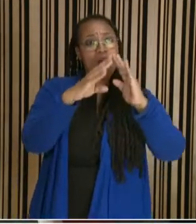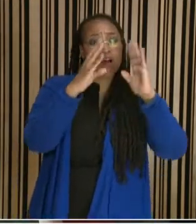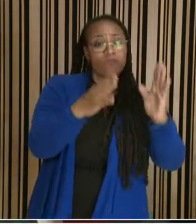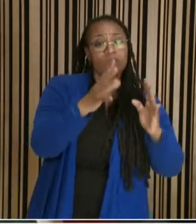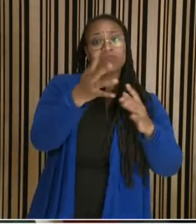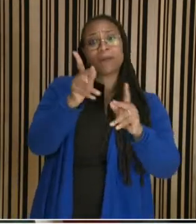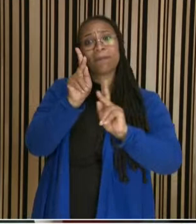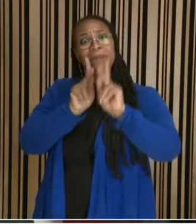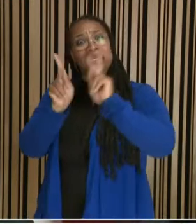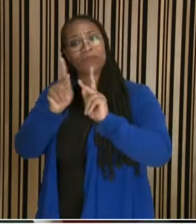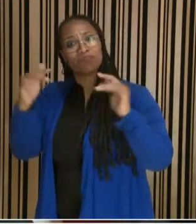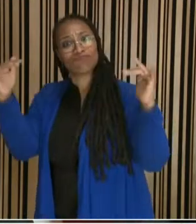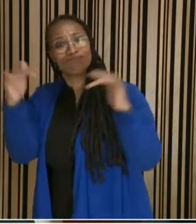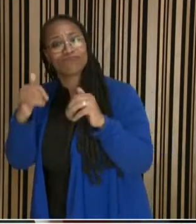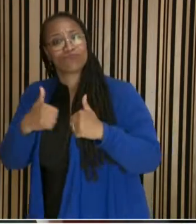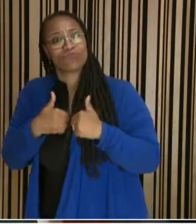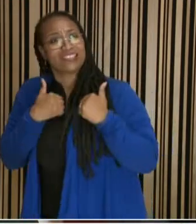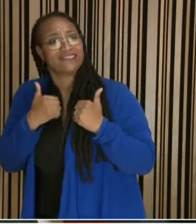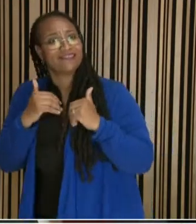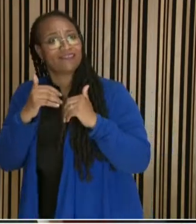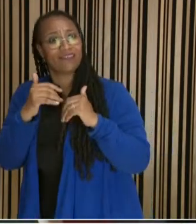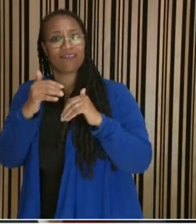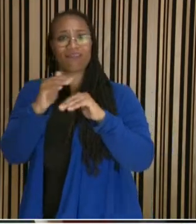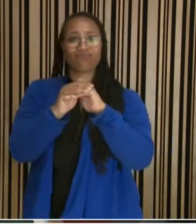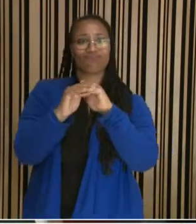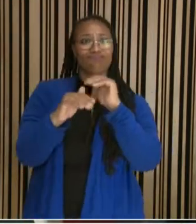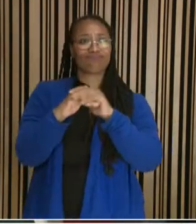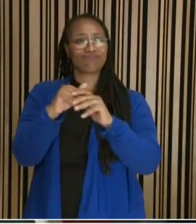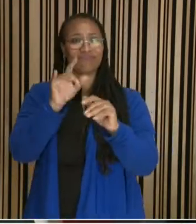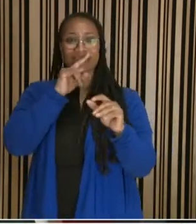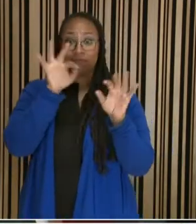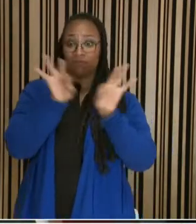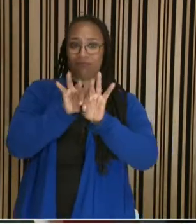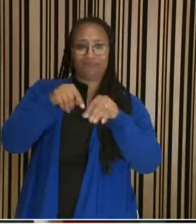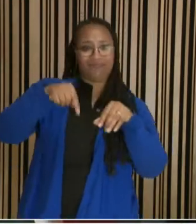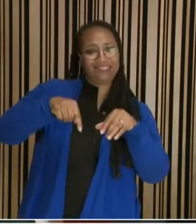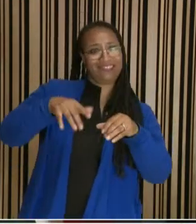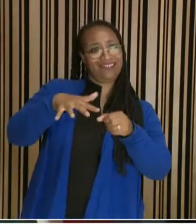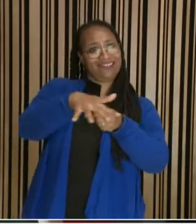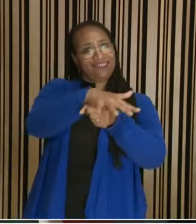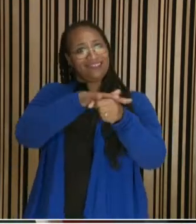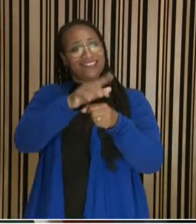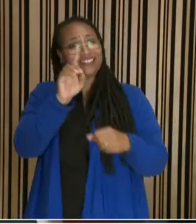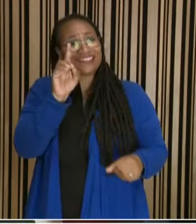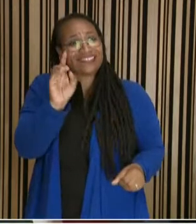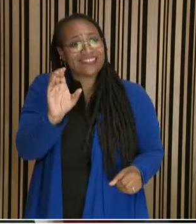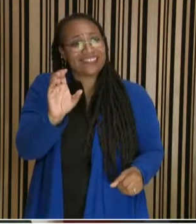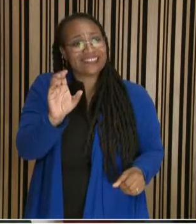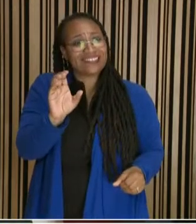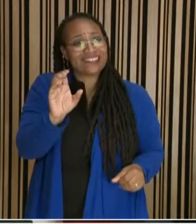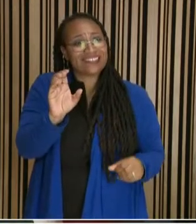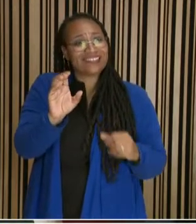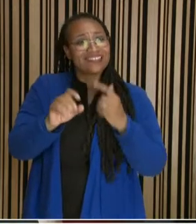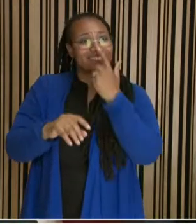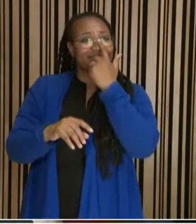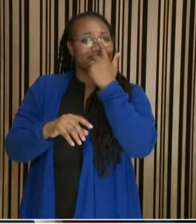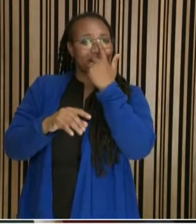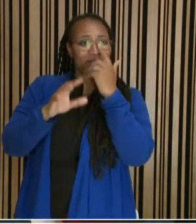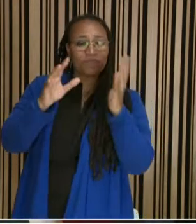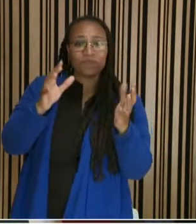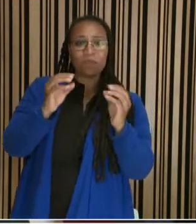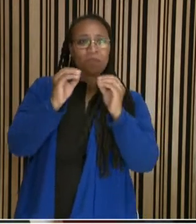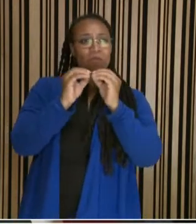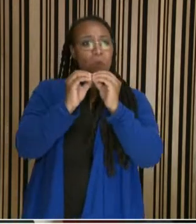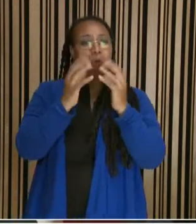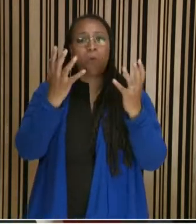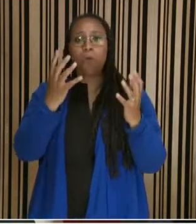on making sure every neighborhood in Washington, D.C. has the type of amenities to attract more D.C. residents. Keep in mind that